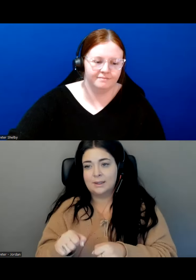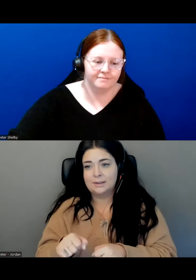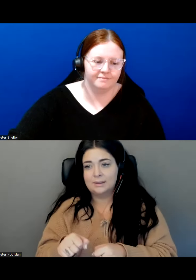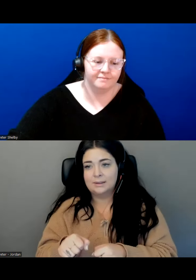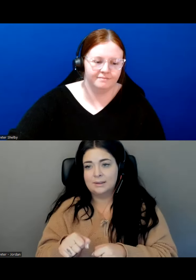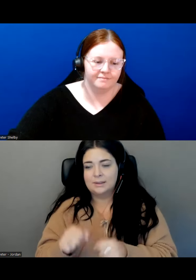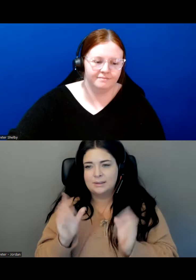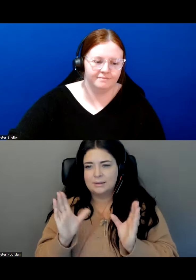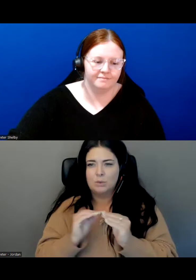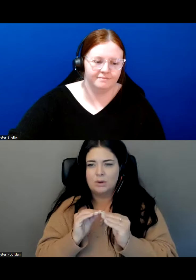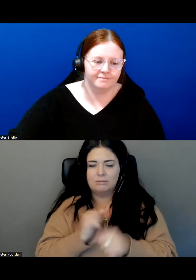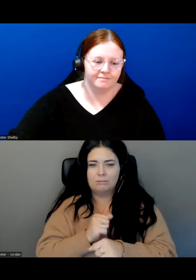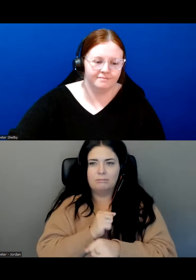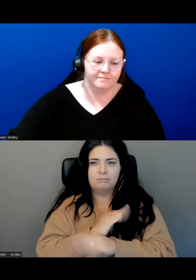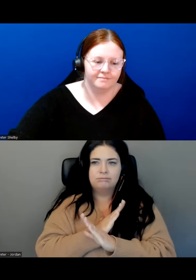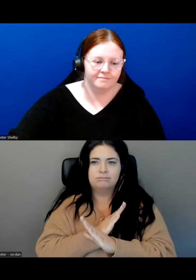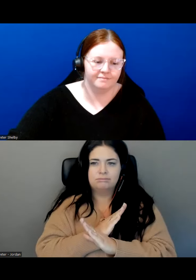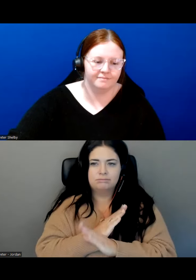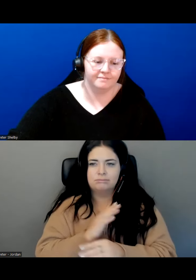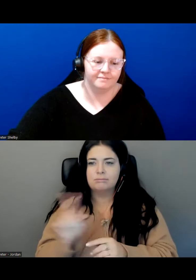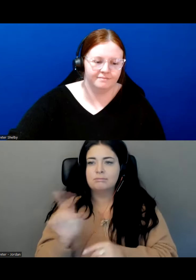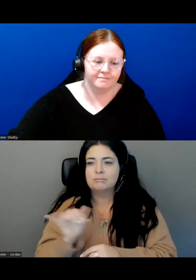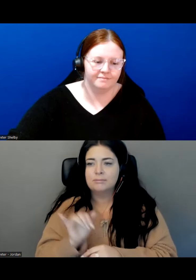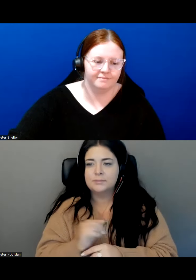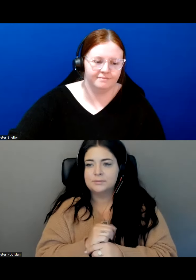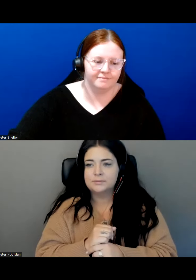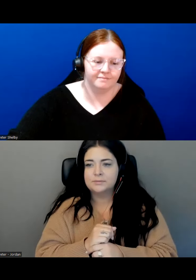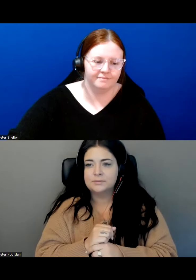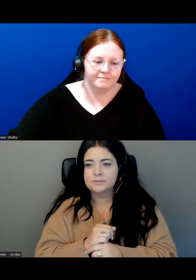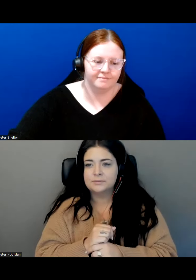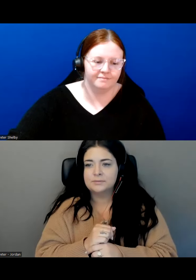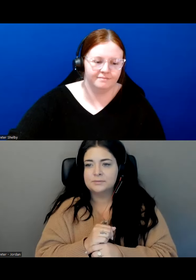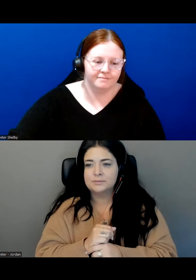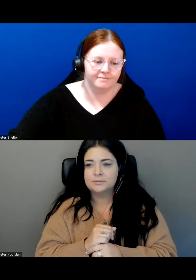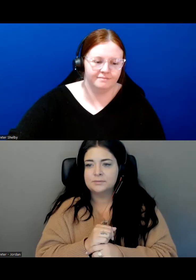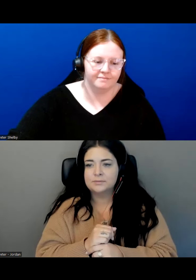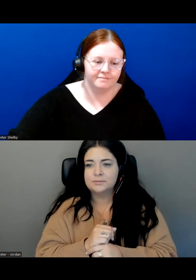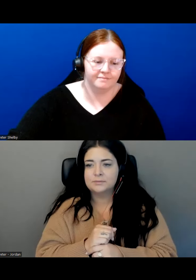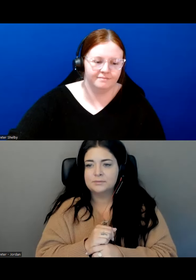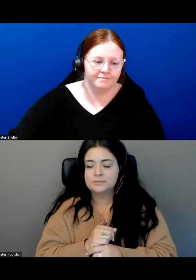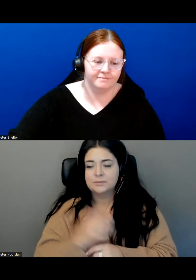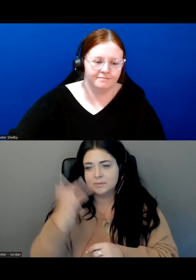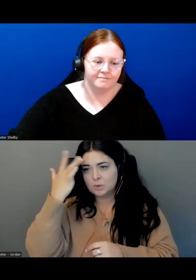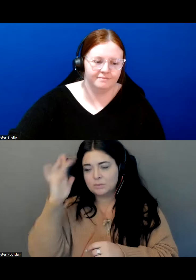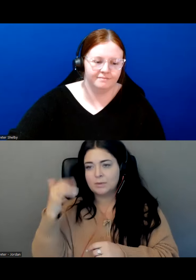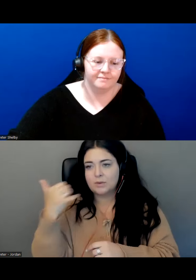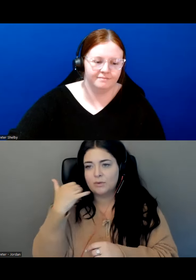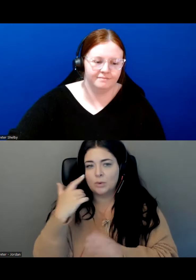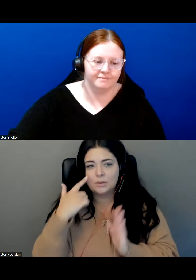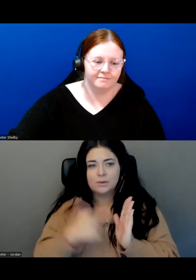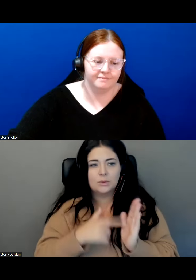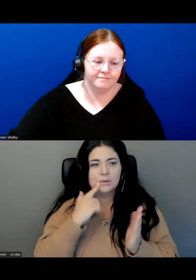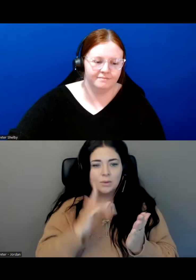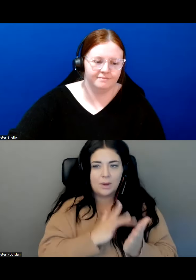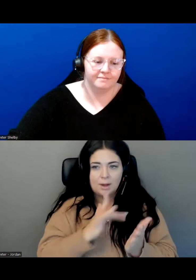that's kind of blocking the way a little bit. But one thing that I especially like through a lot of smartphones nowadays and iPads